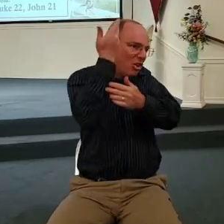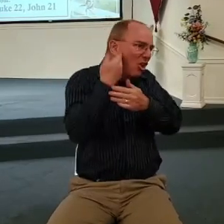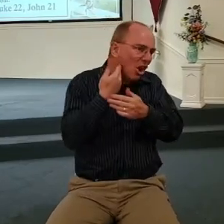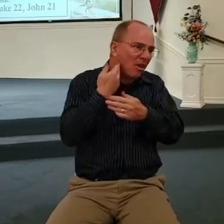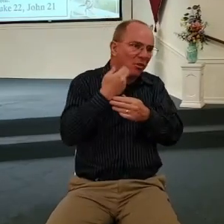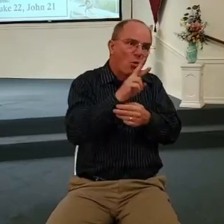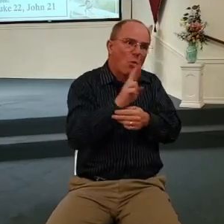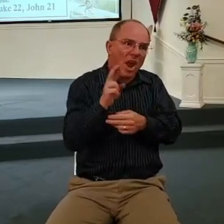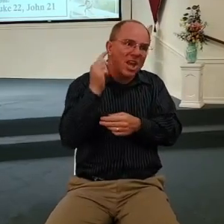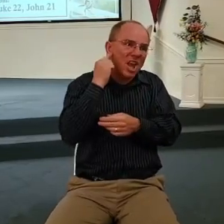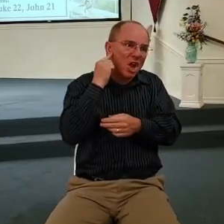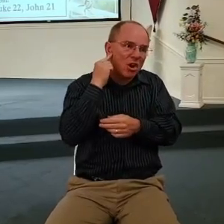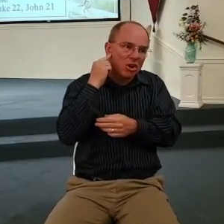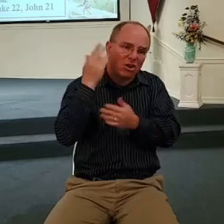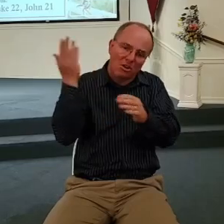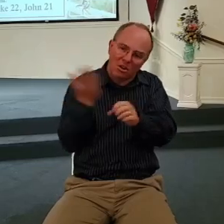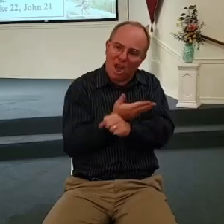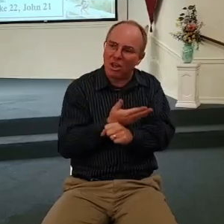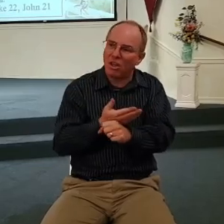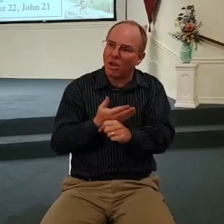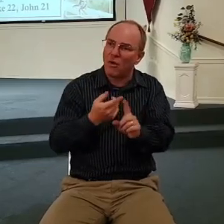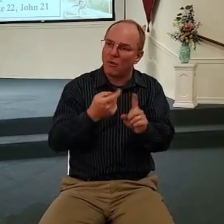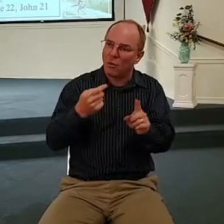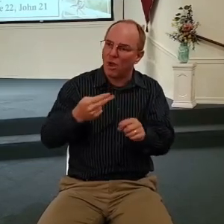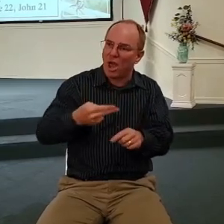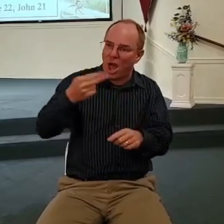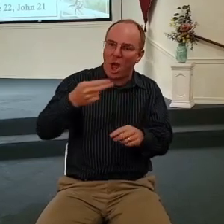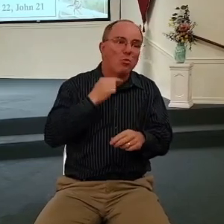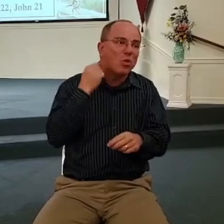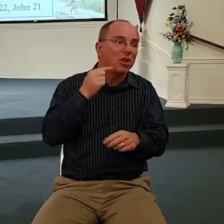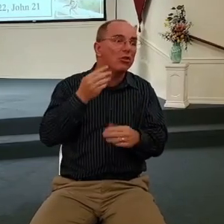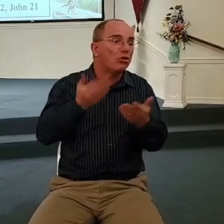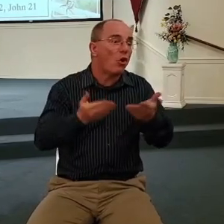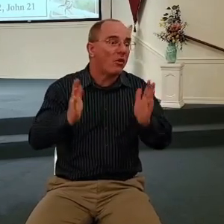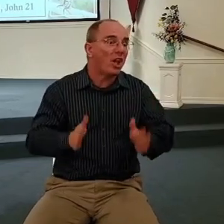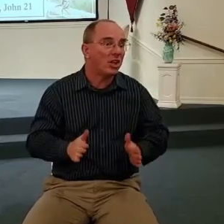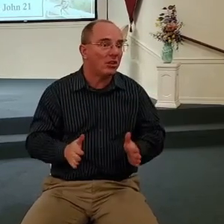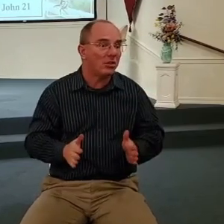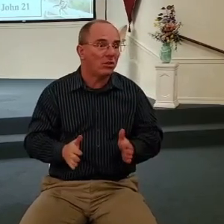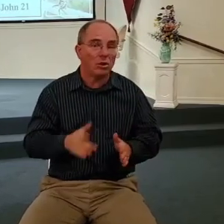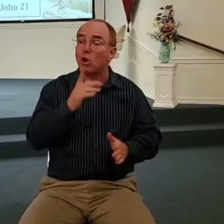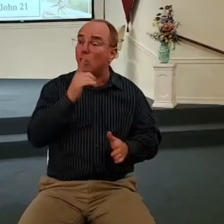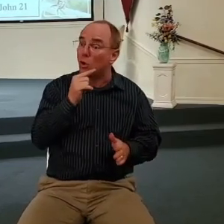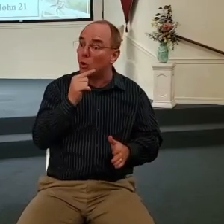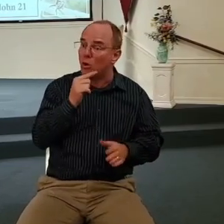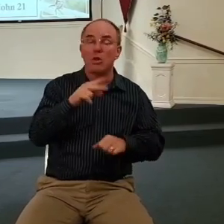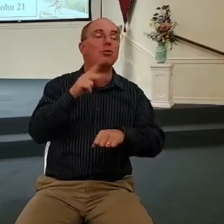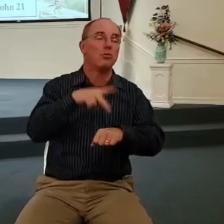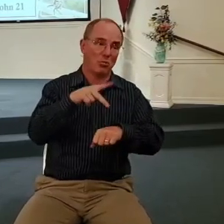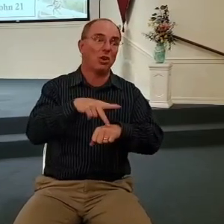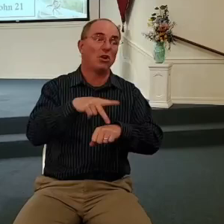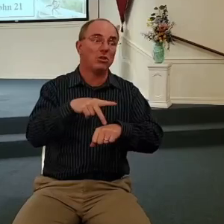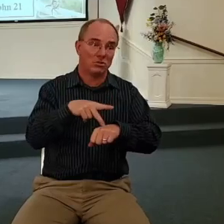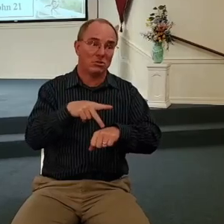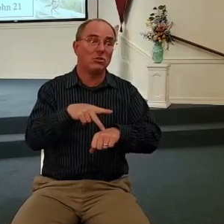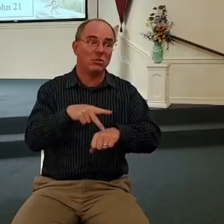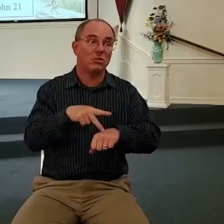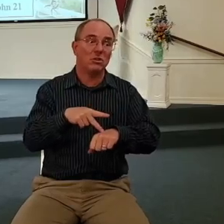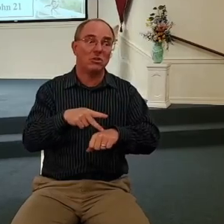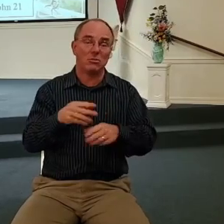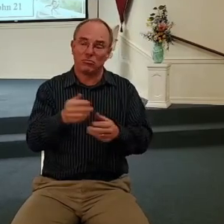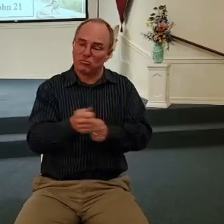from John 18:10 through 12, it was Peter who reacted by cutting off the servant's ear.